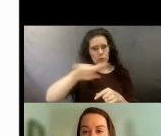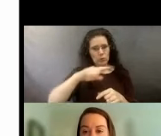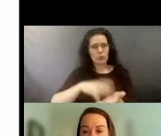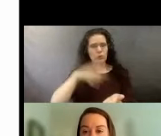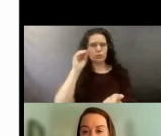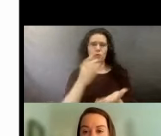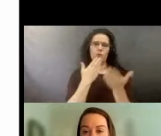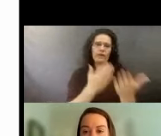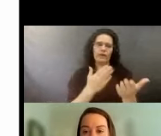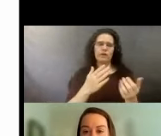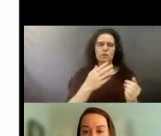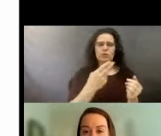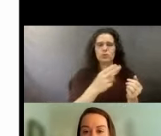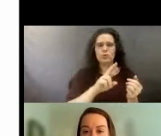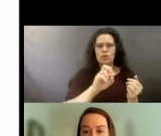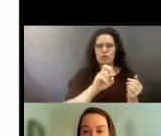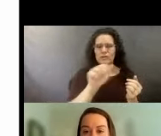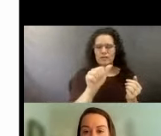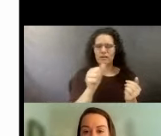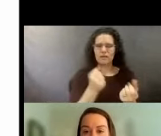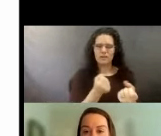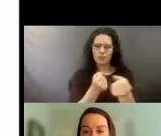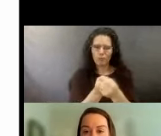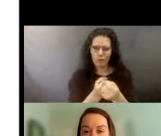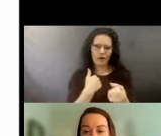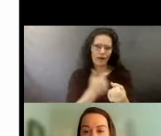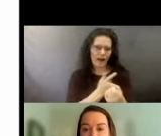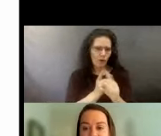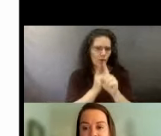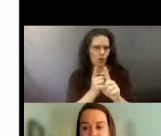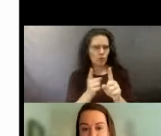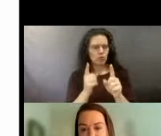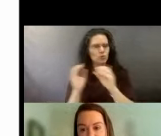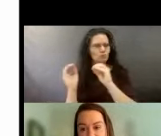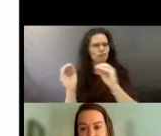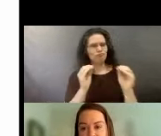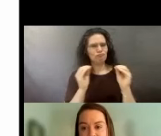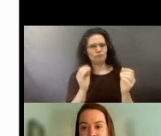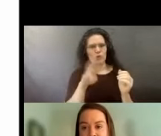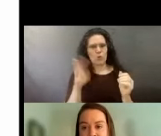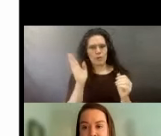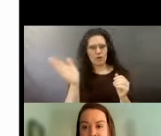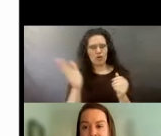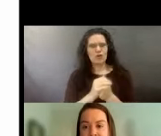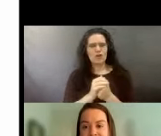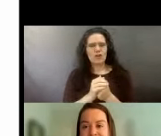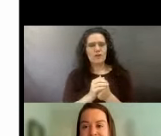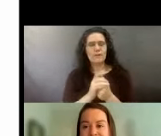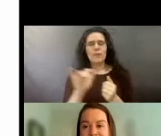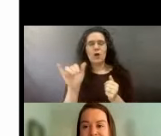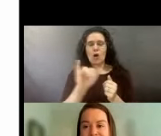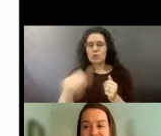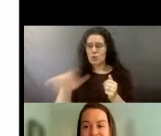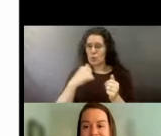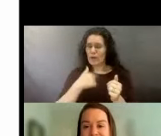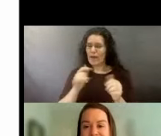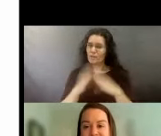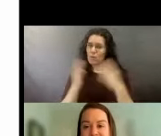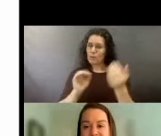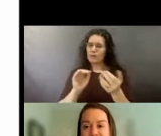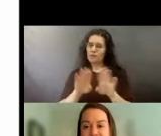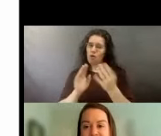HRSA for supporting our efforts on this webinar series, as well as the office hours where you can gain some